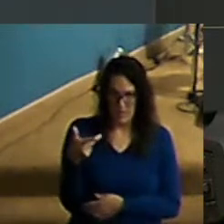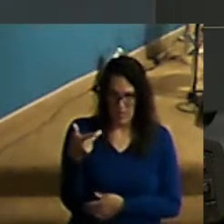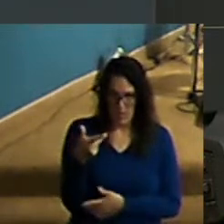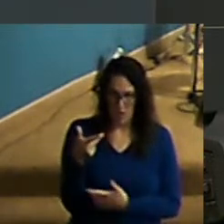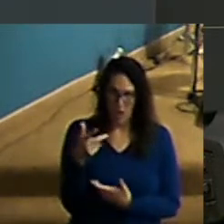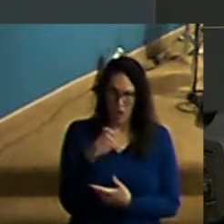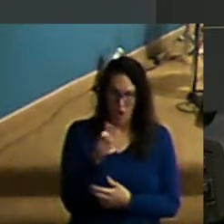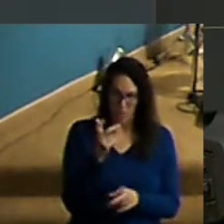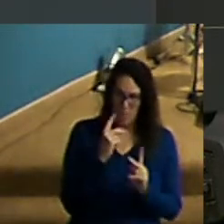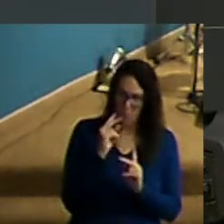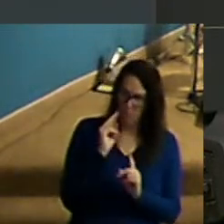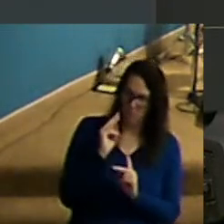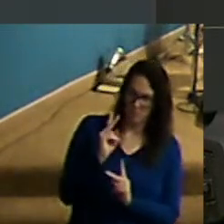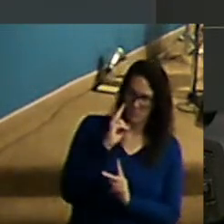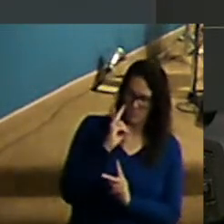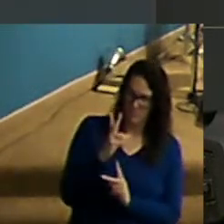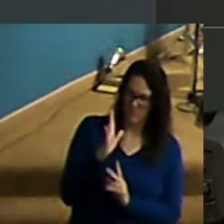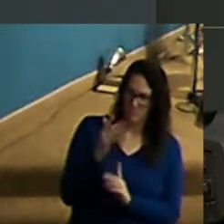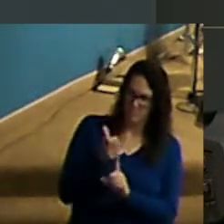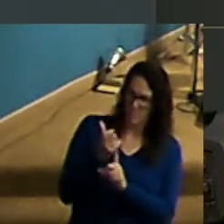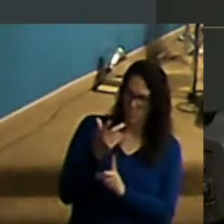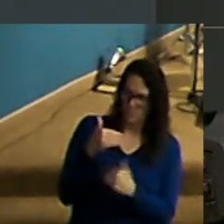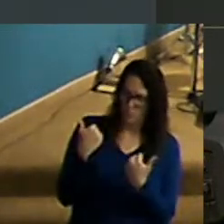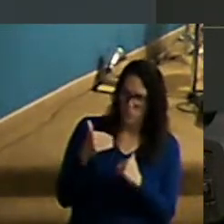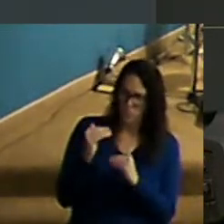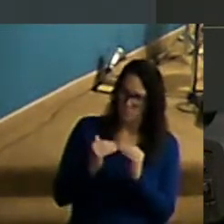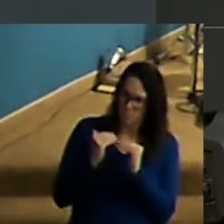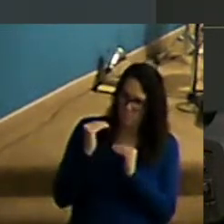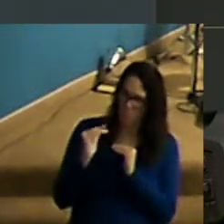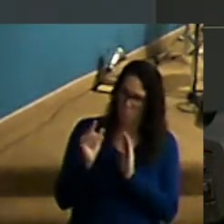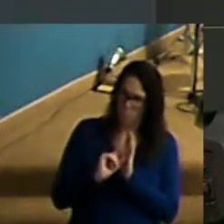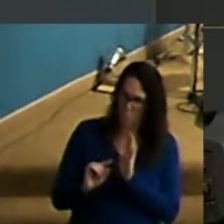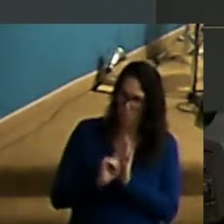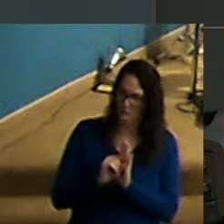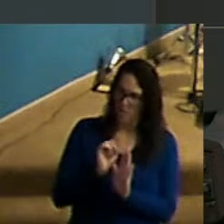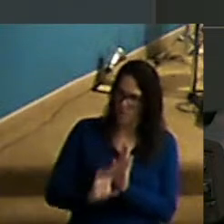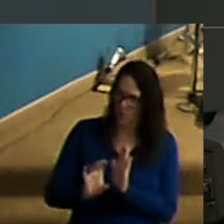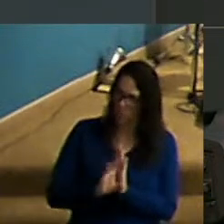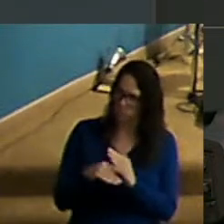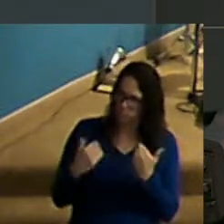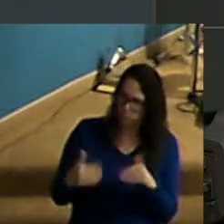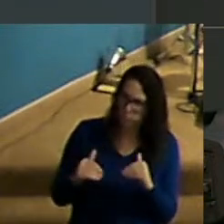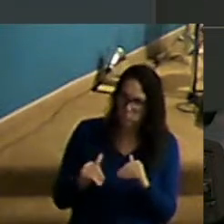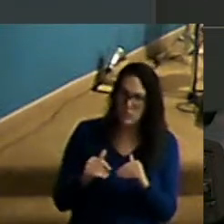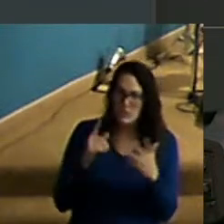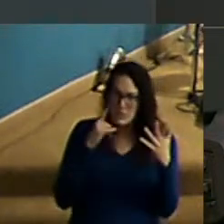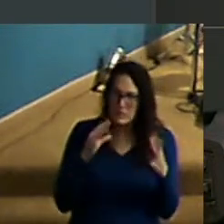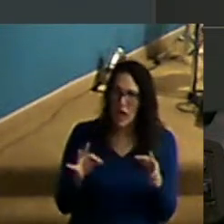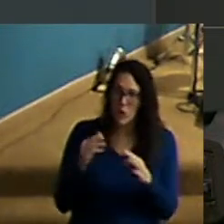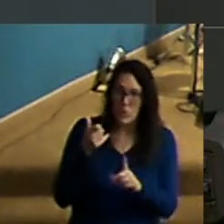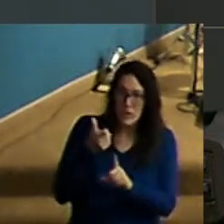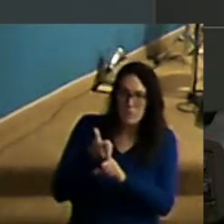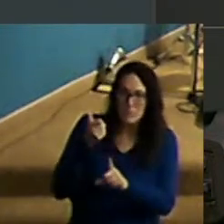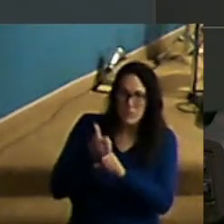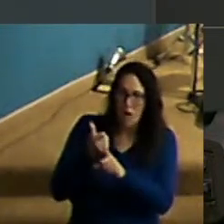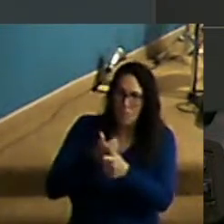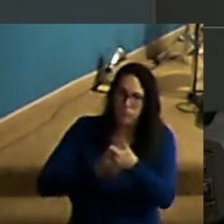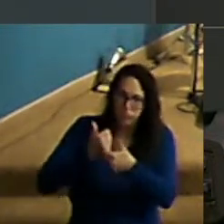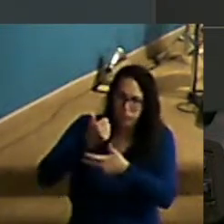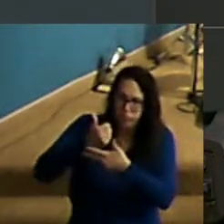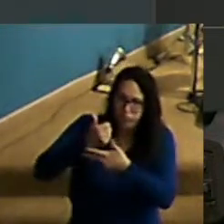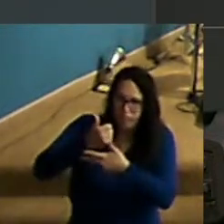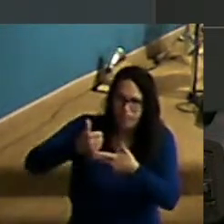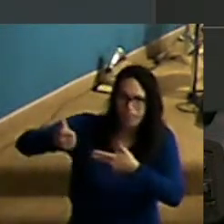by his exceptional qualities that the king planned to set him over the whole kingdom. At this,